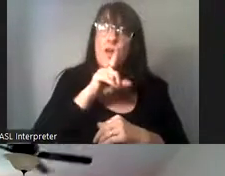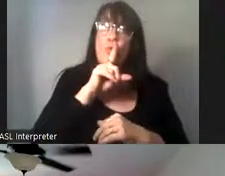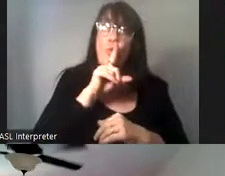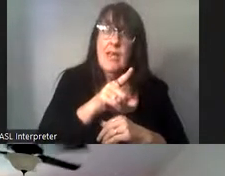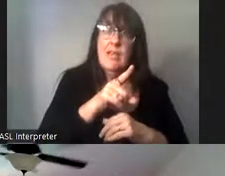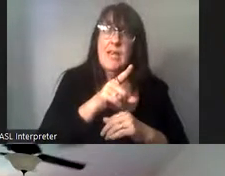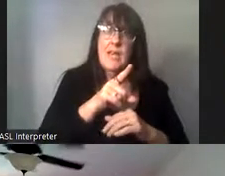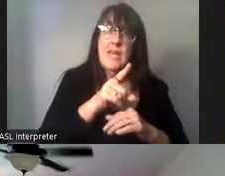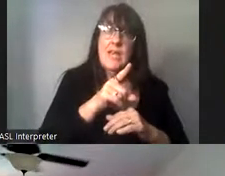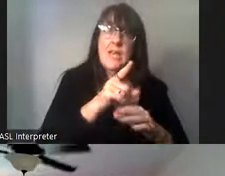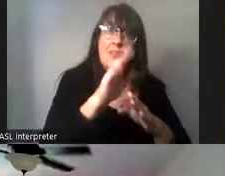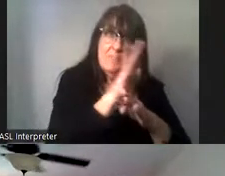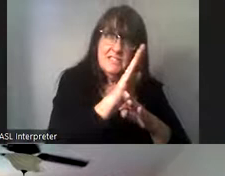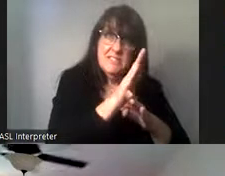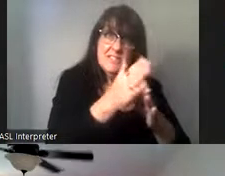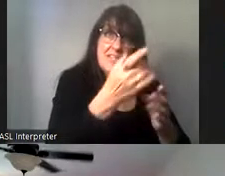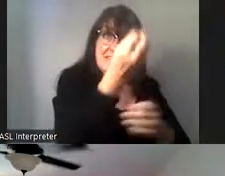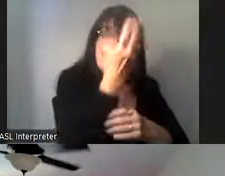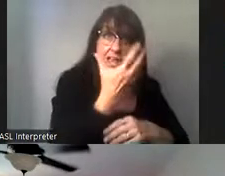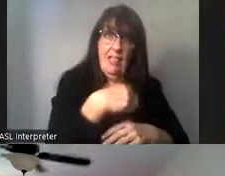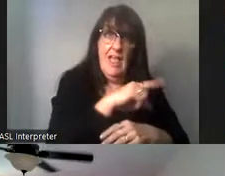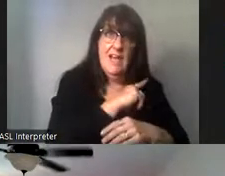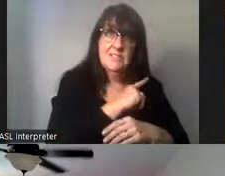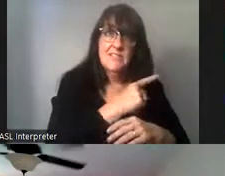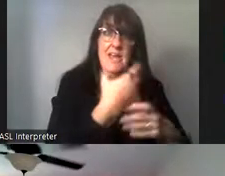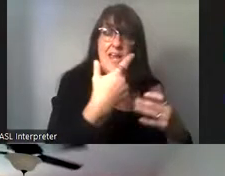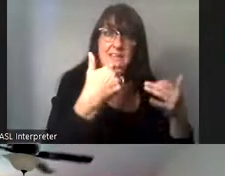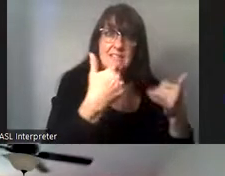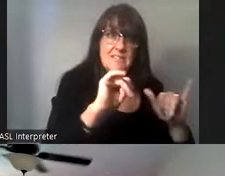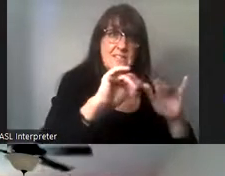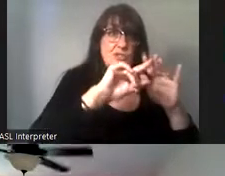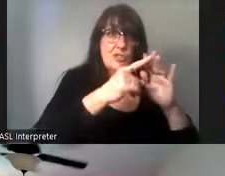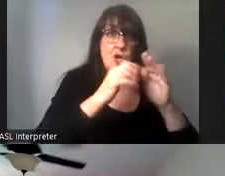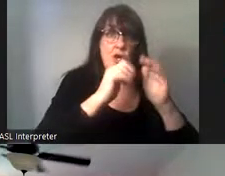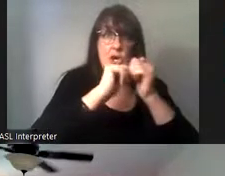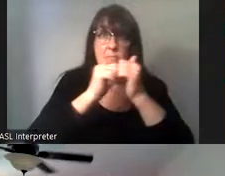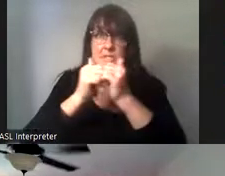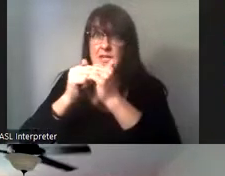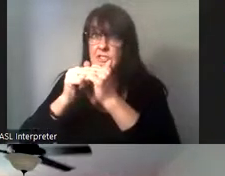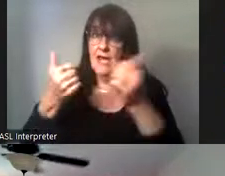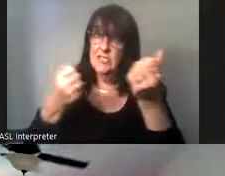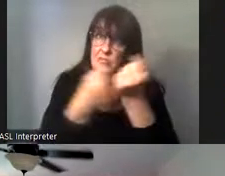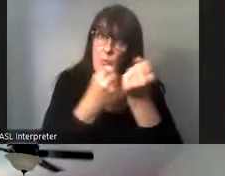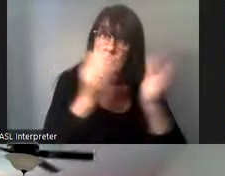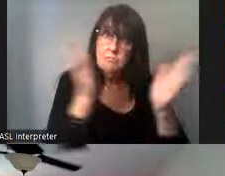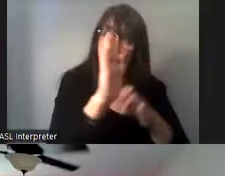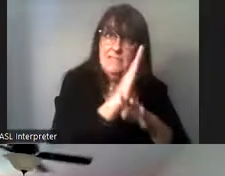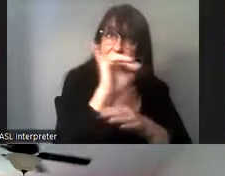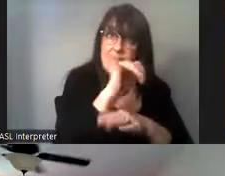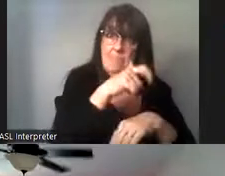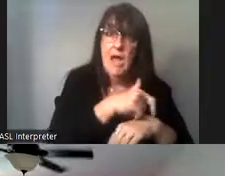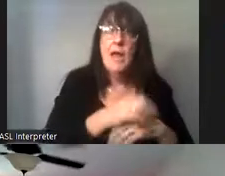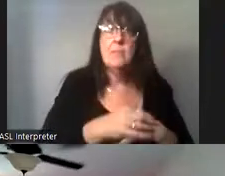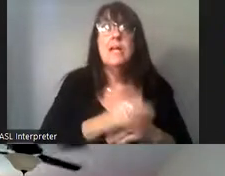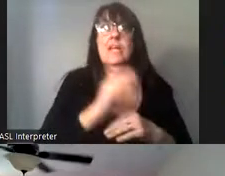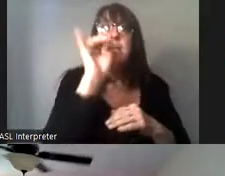industry to tell us how fast we can move and still foster competition, fairness, and support small business at the same time. And I think that